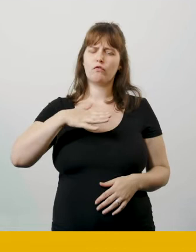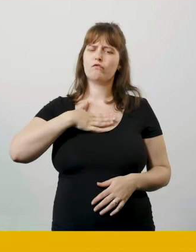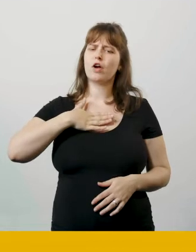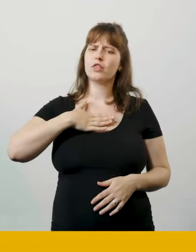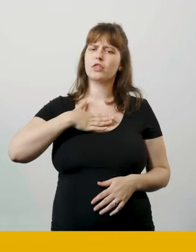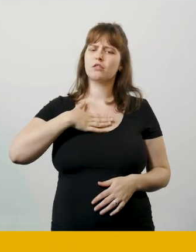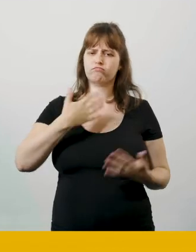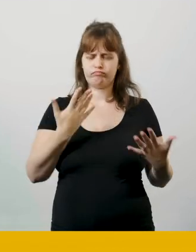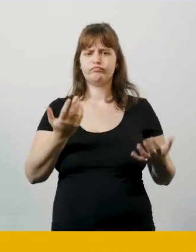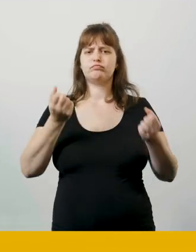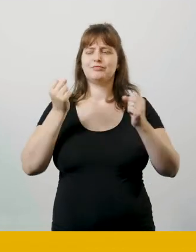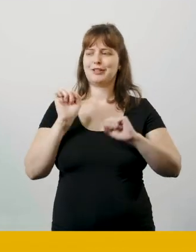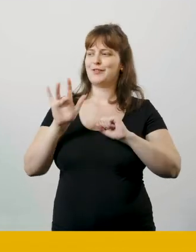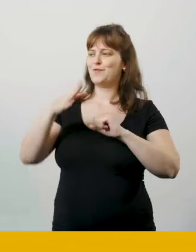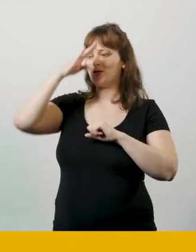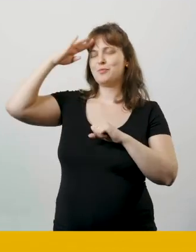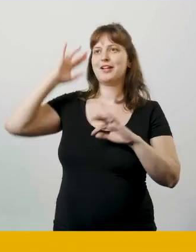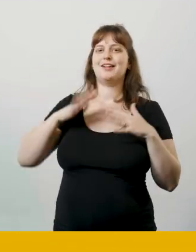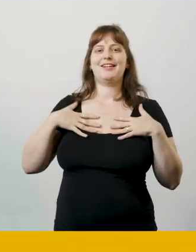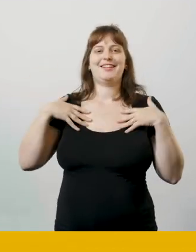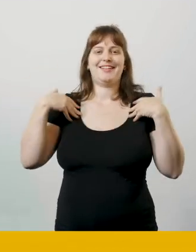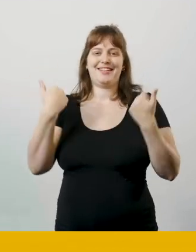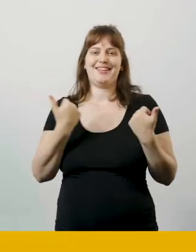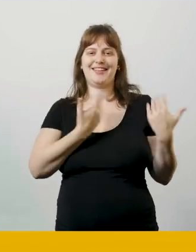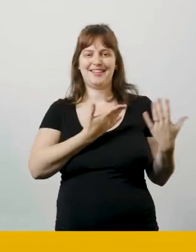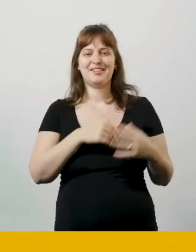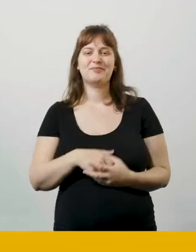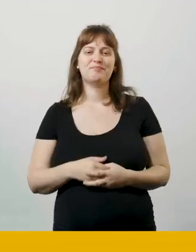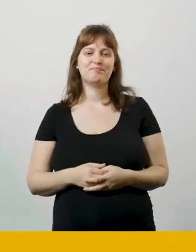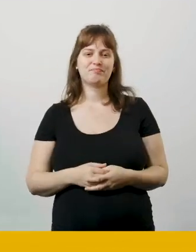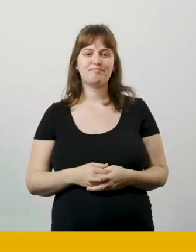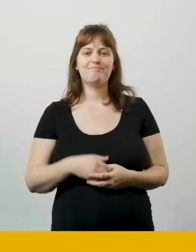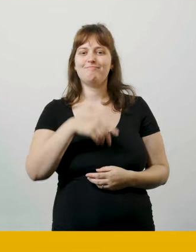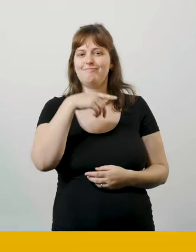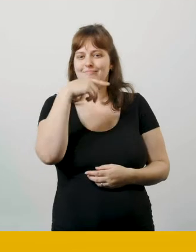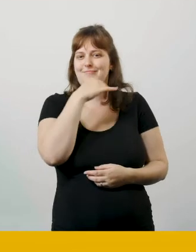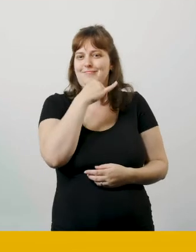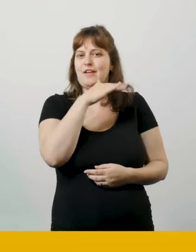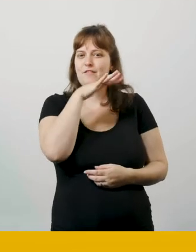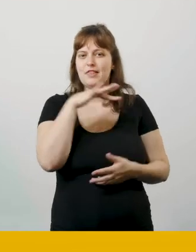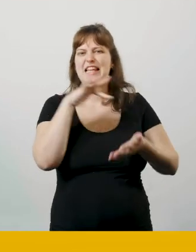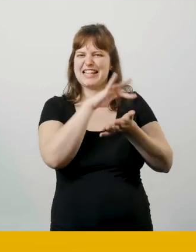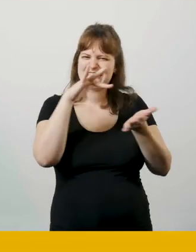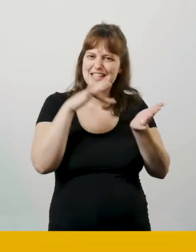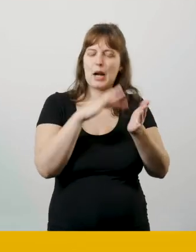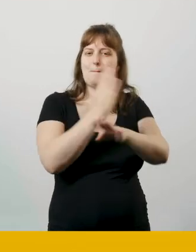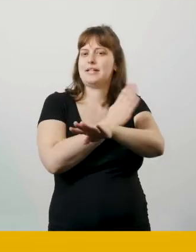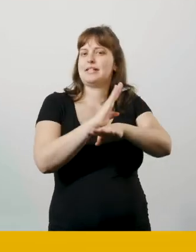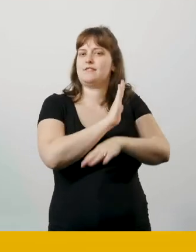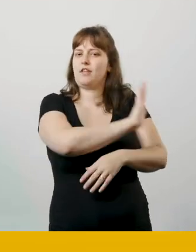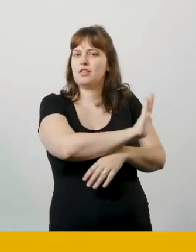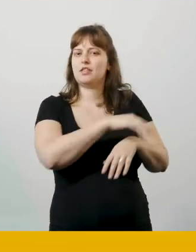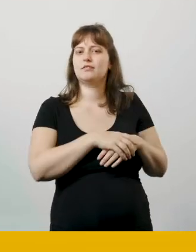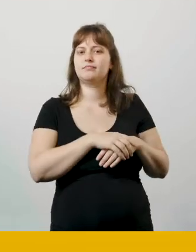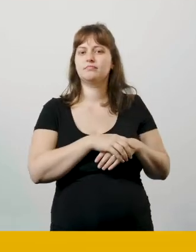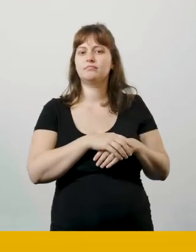confident in enjoying their summers. That would be the core business as a design for all. In this case, this